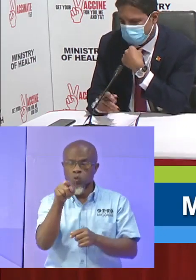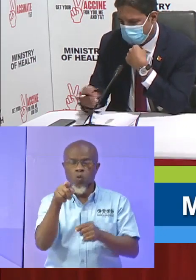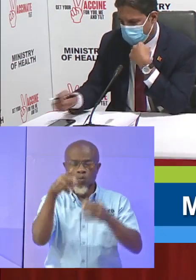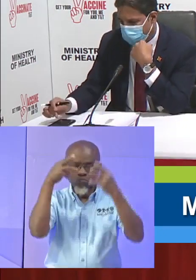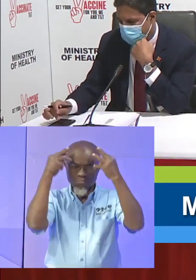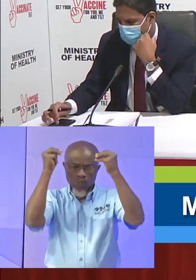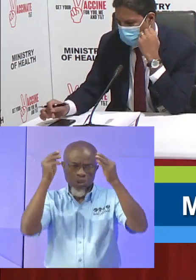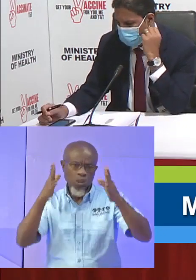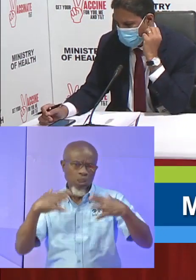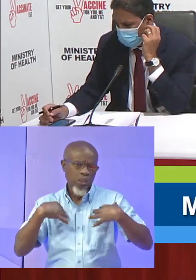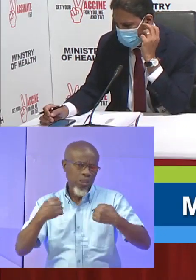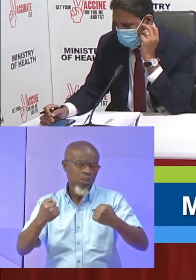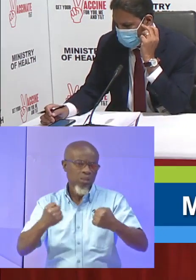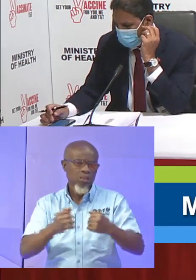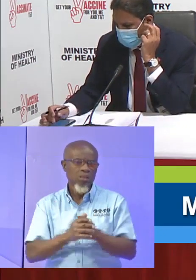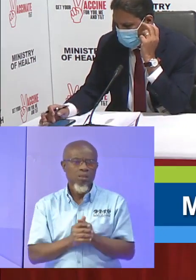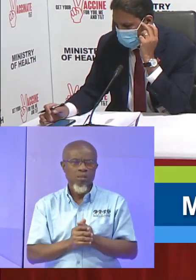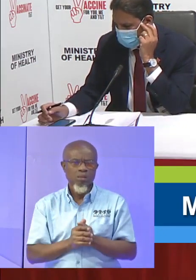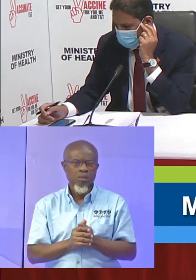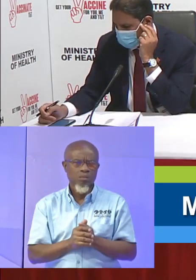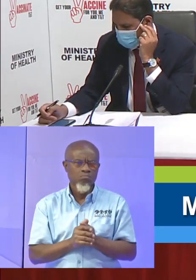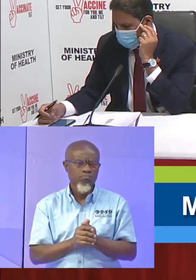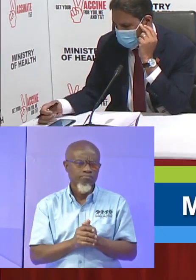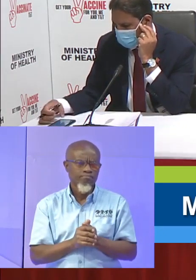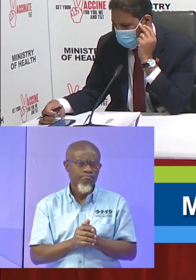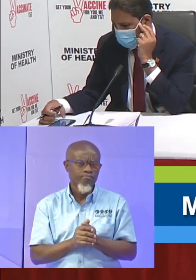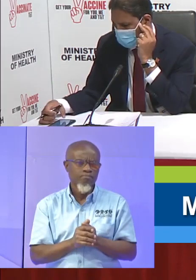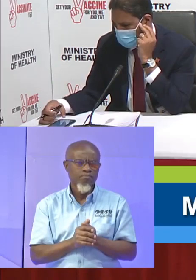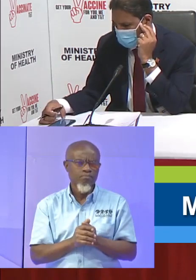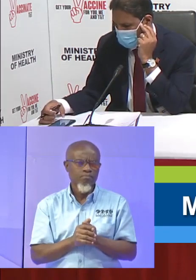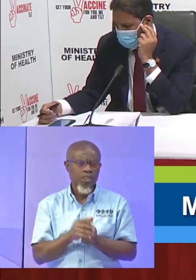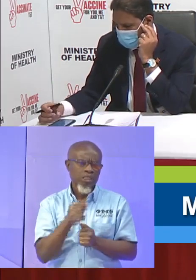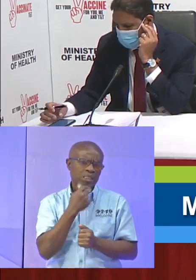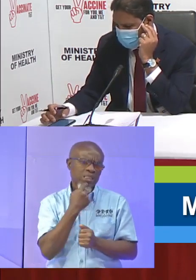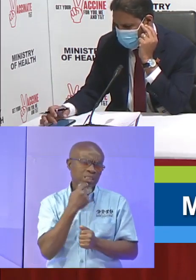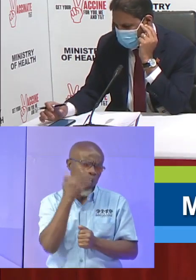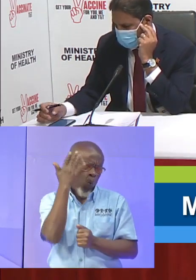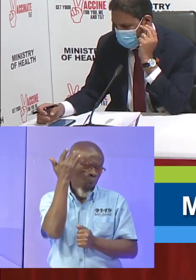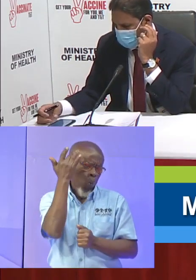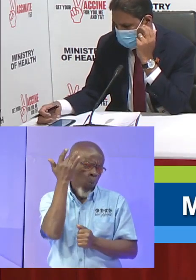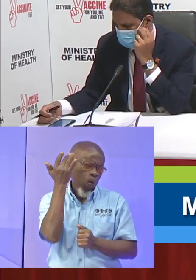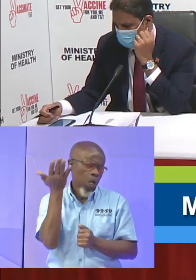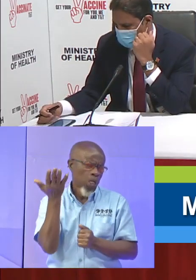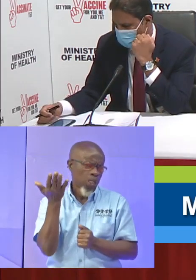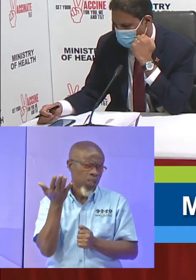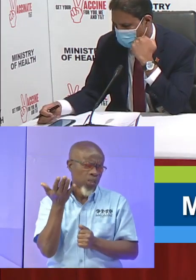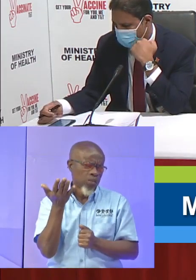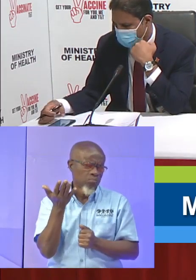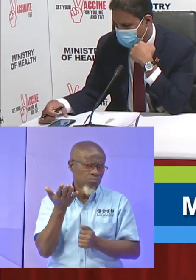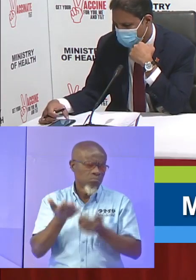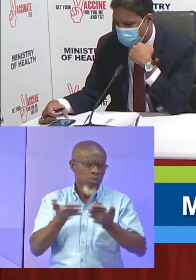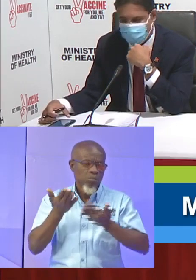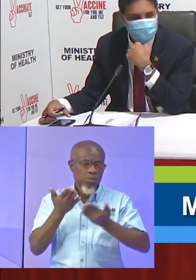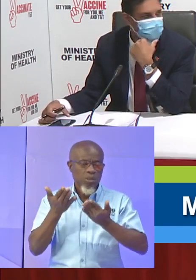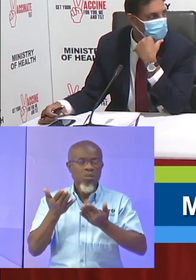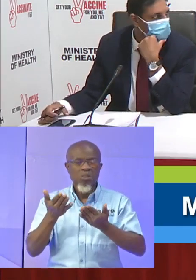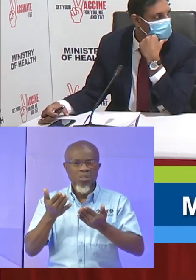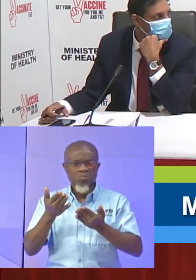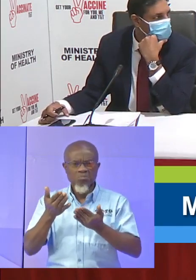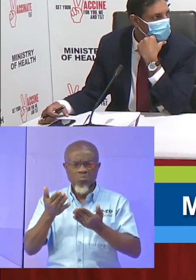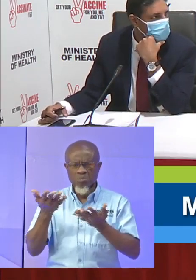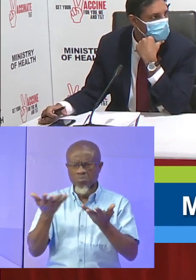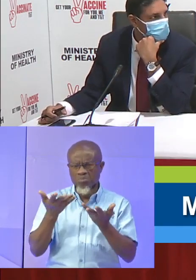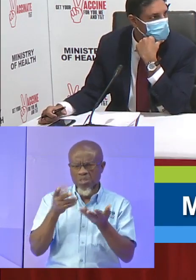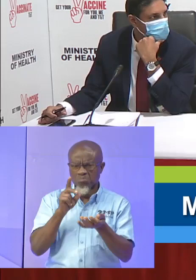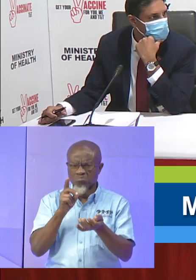Health. Minister, could you say why it is, or did Professor Simangal and the committee say why it